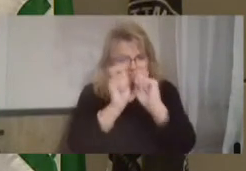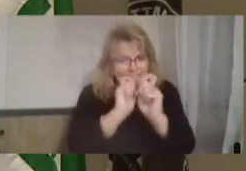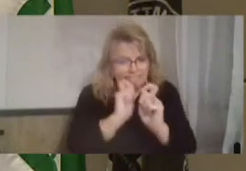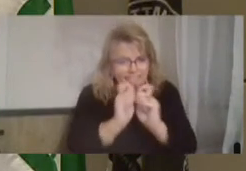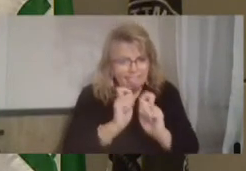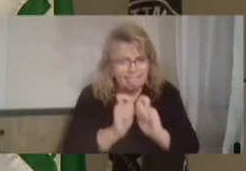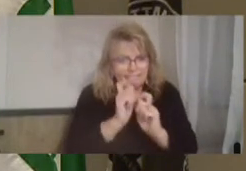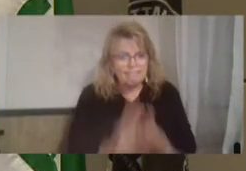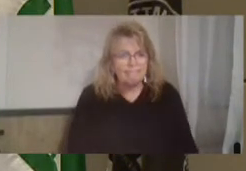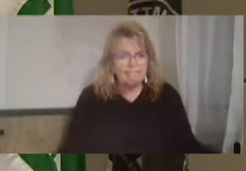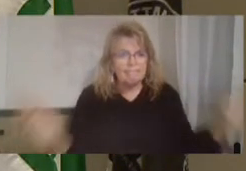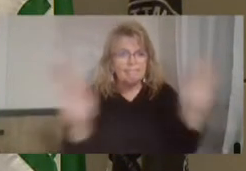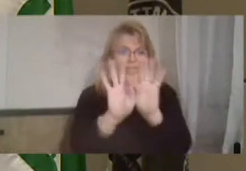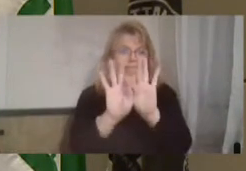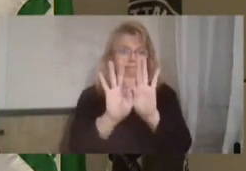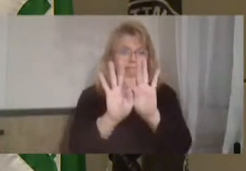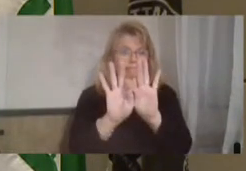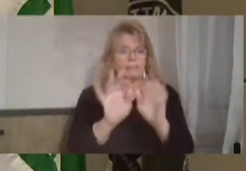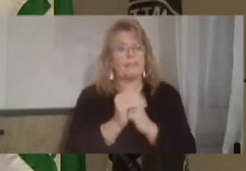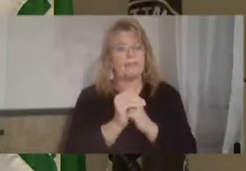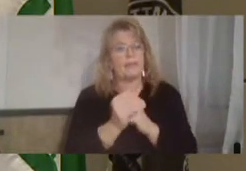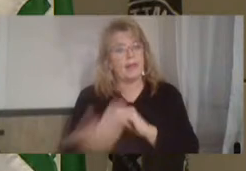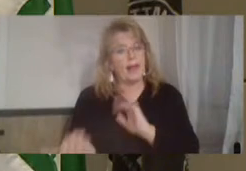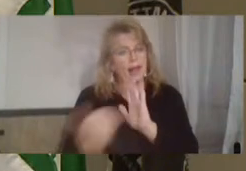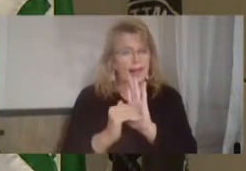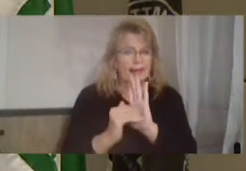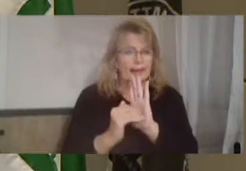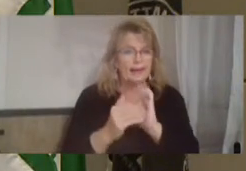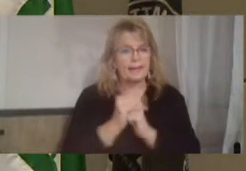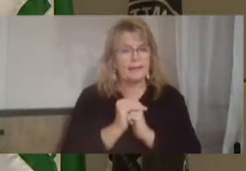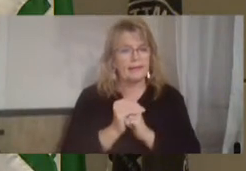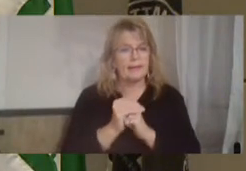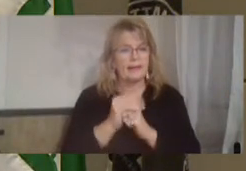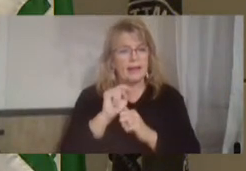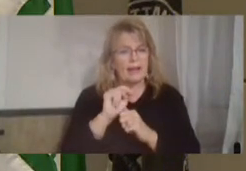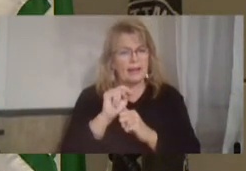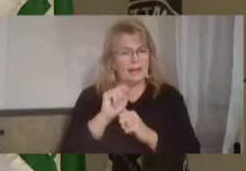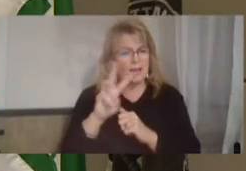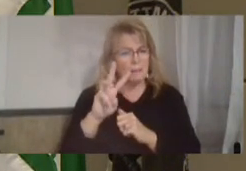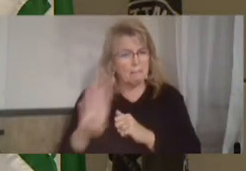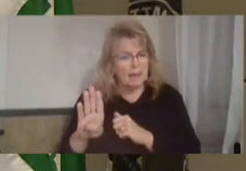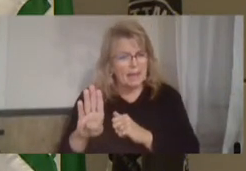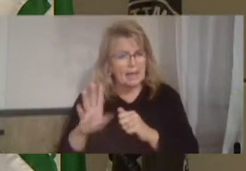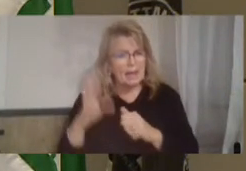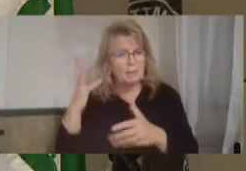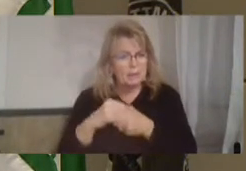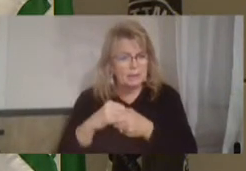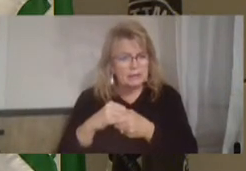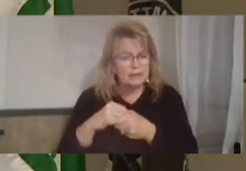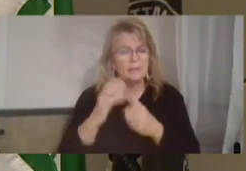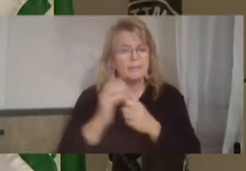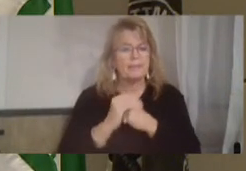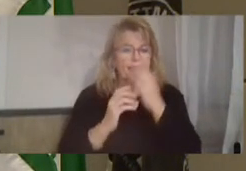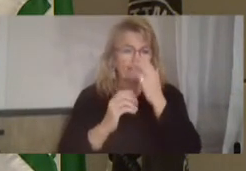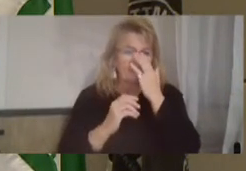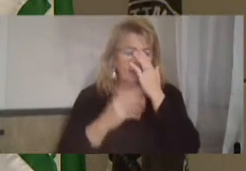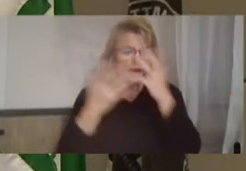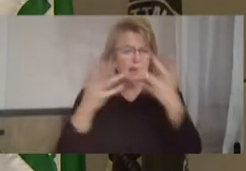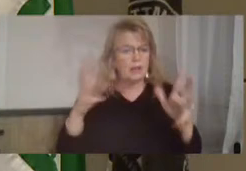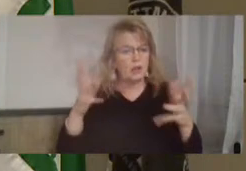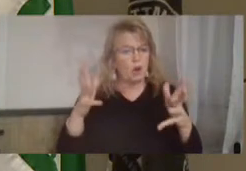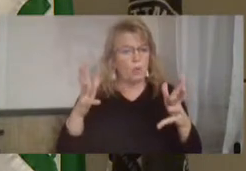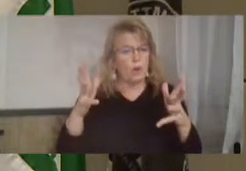important. Again, the MWB participation, I think Councilmember Wallington has already referred to it,